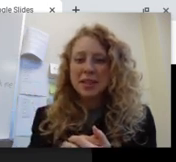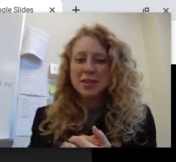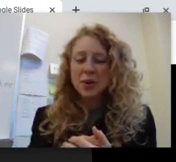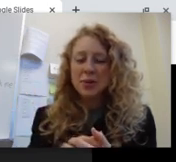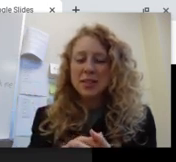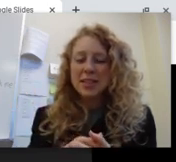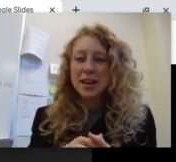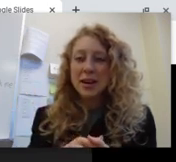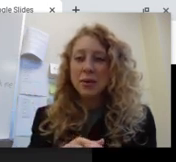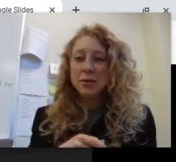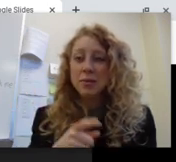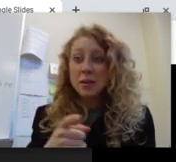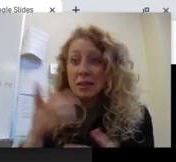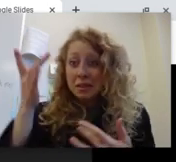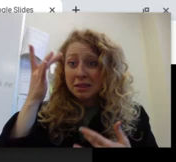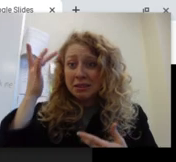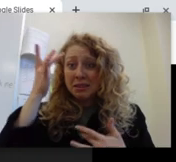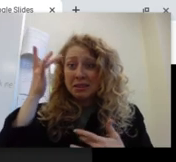being sick. So I would sign.